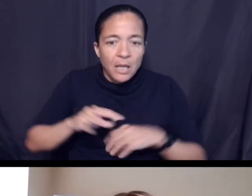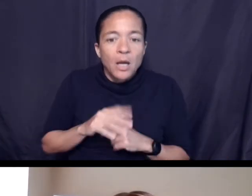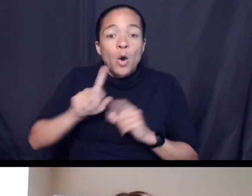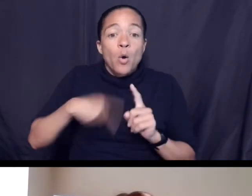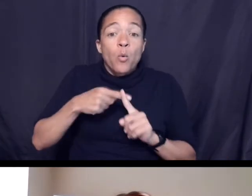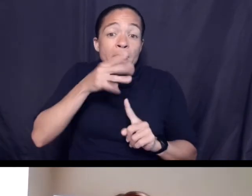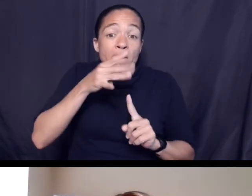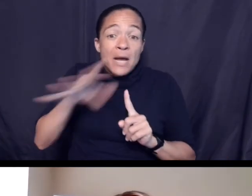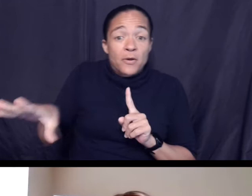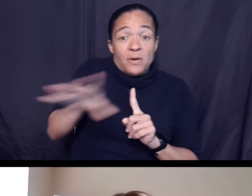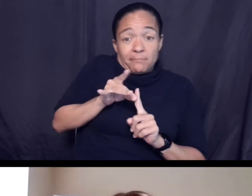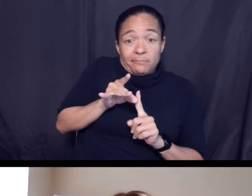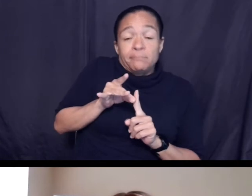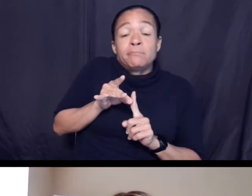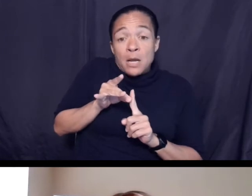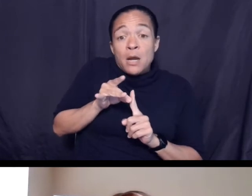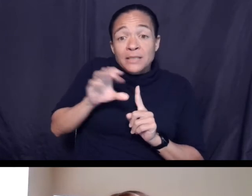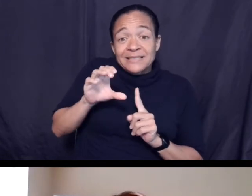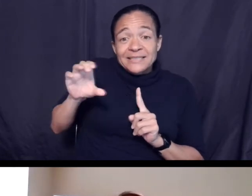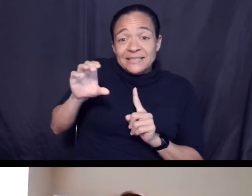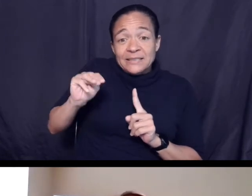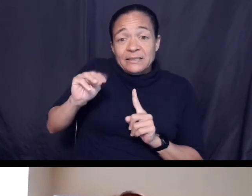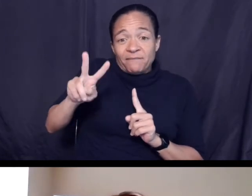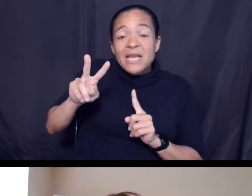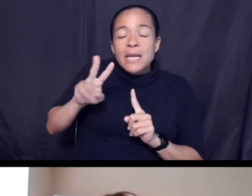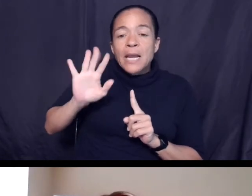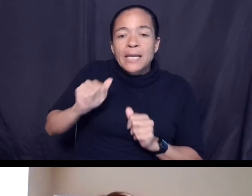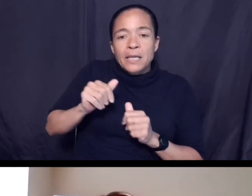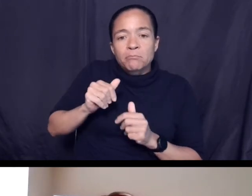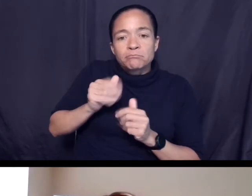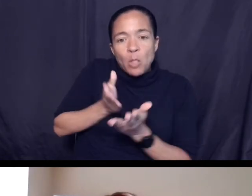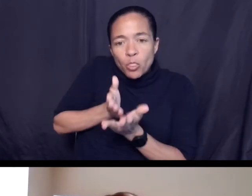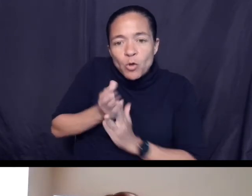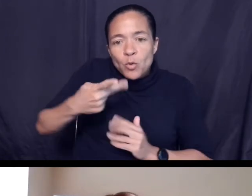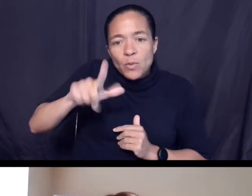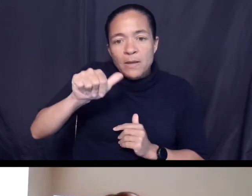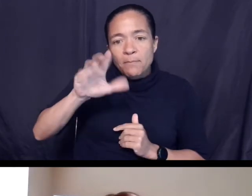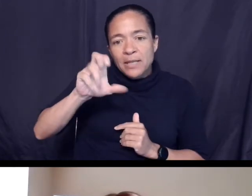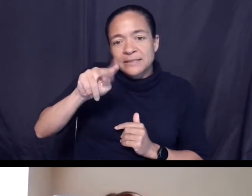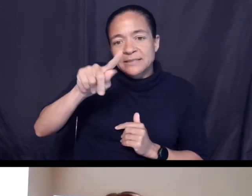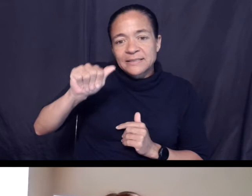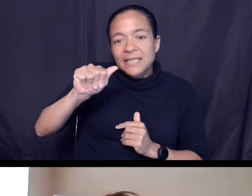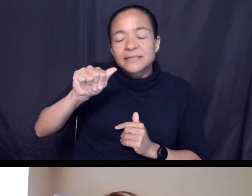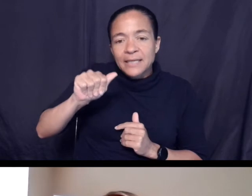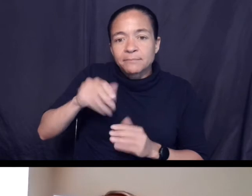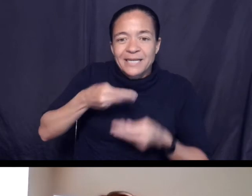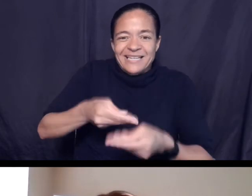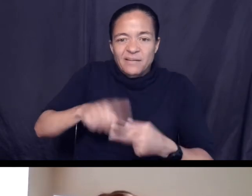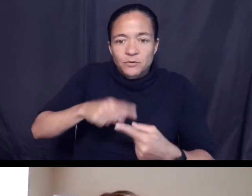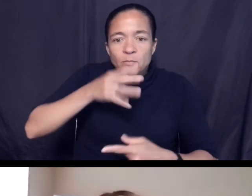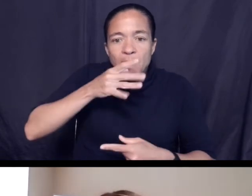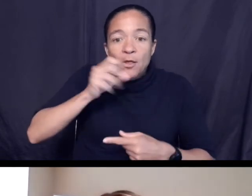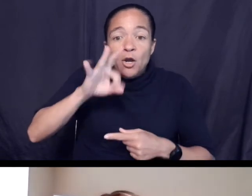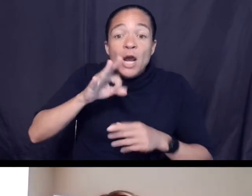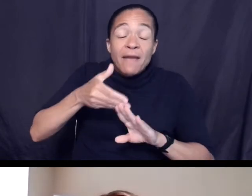catches CMV, the virus can cross the placenta and infect the developing baby. So when a baby is infected with CMV before birth, it's